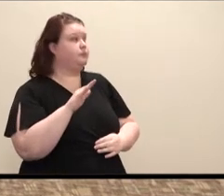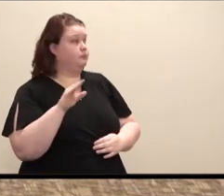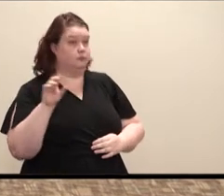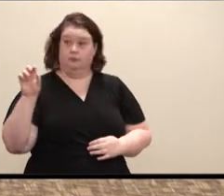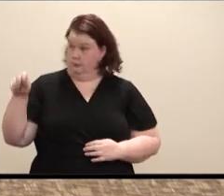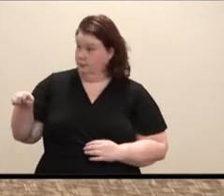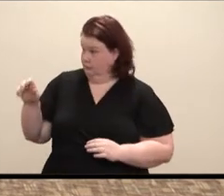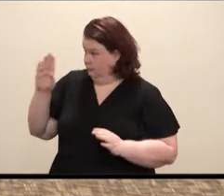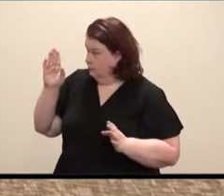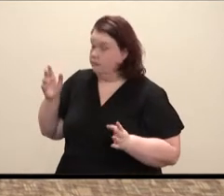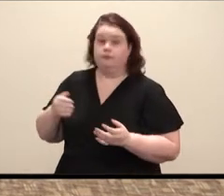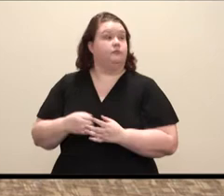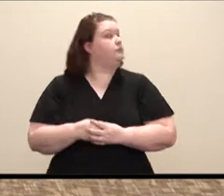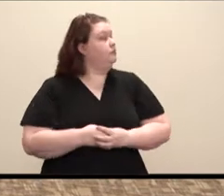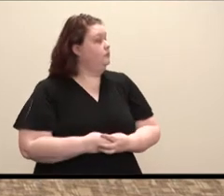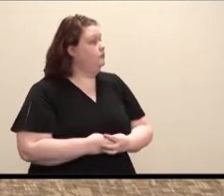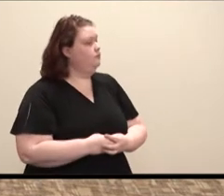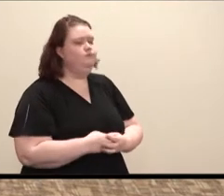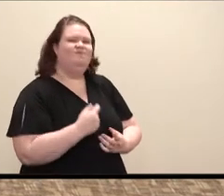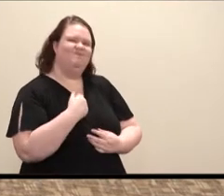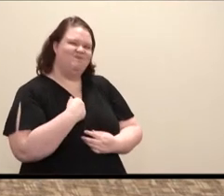Yes, sir.